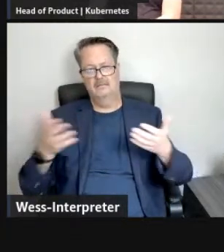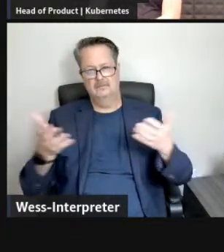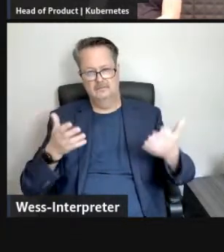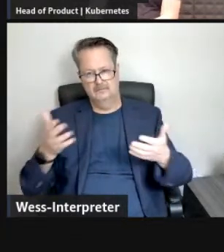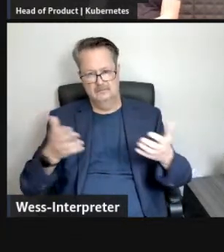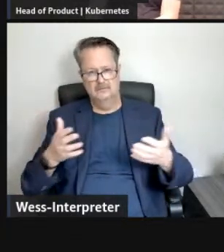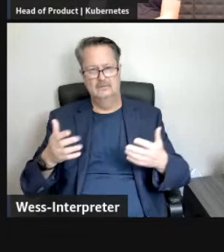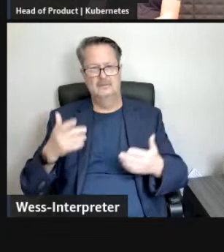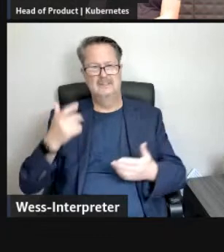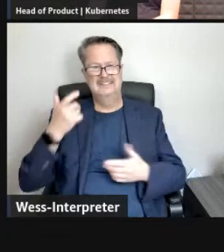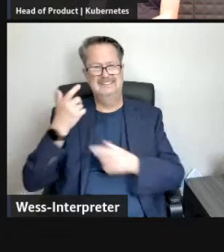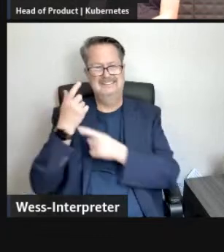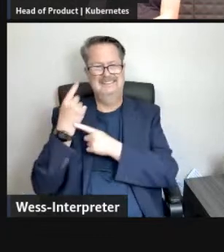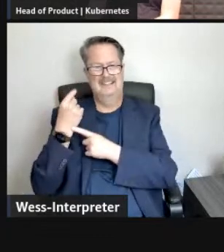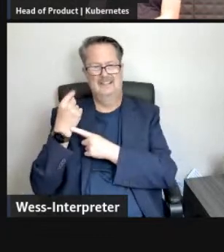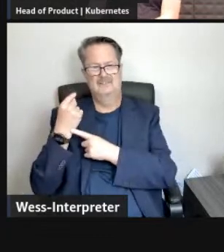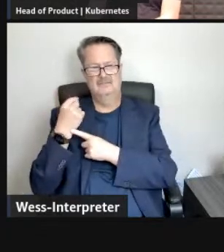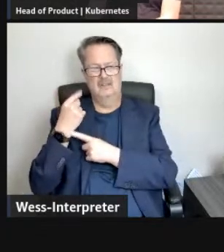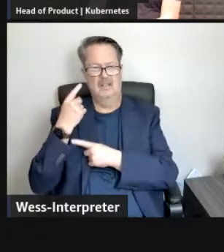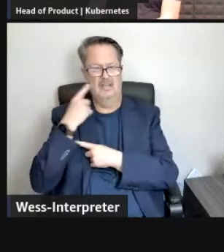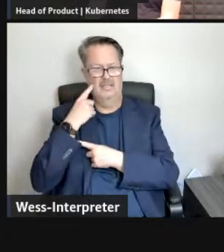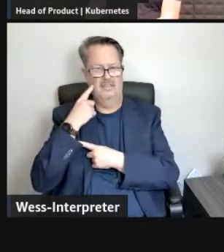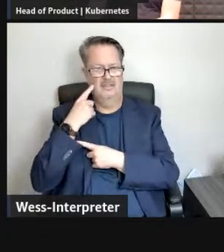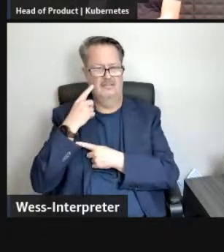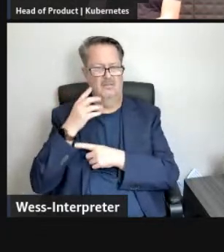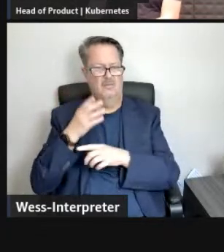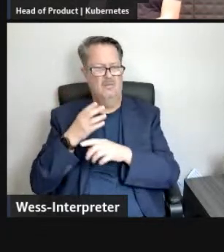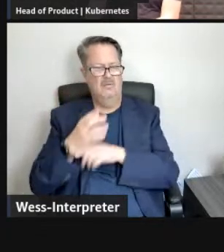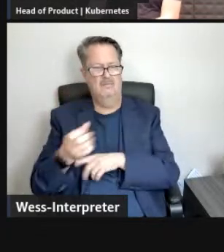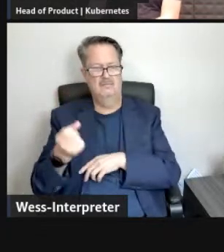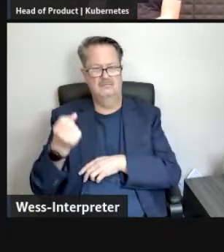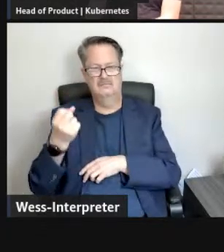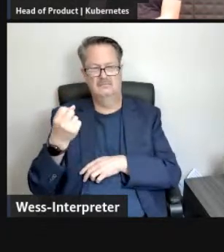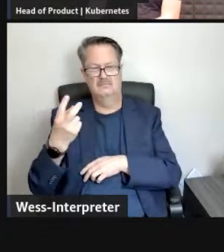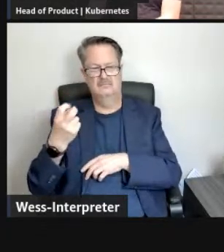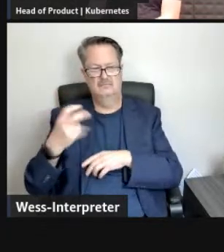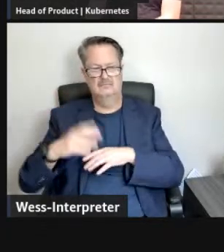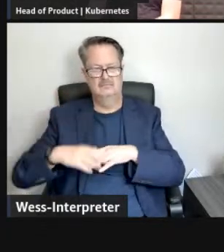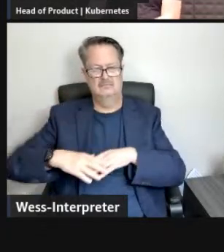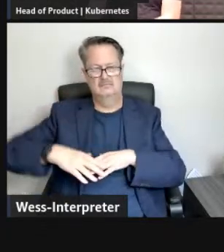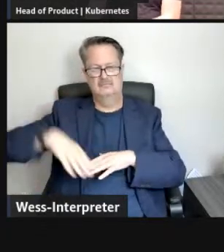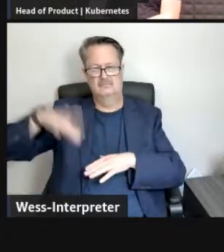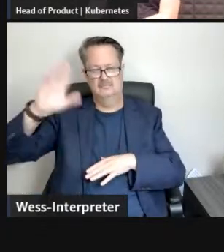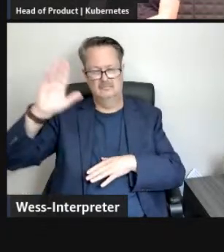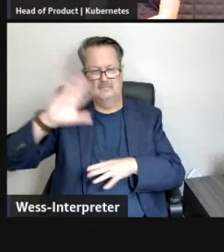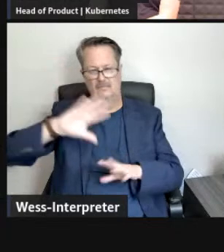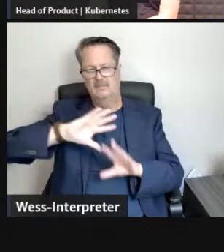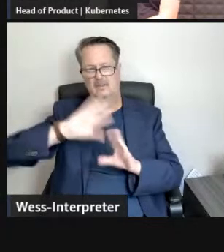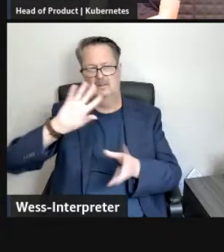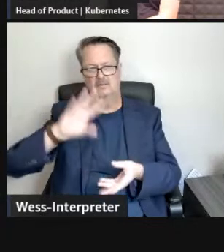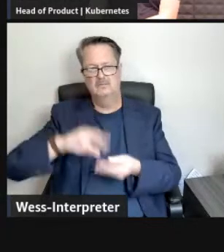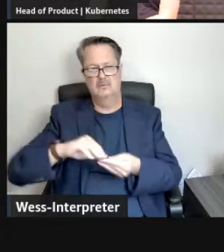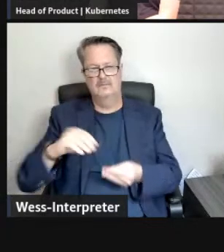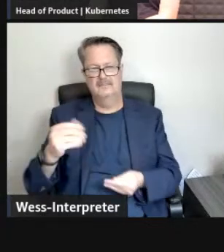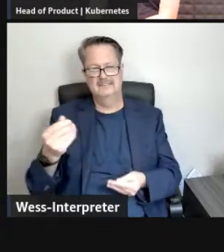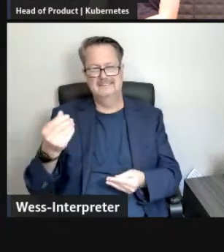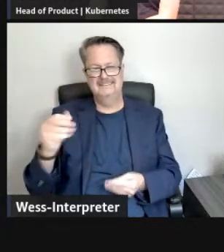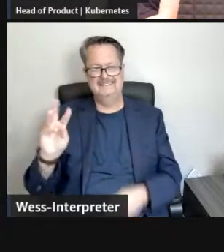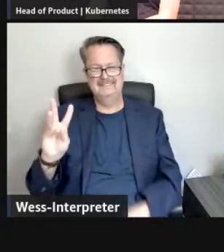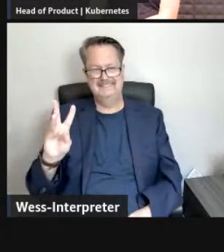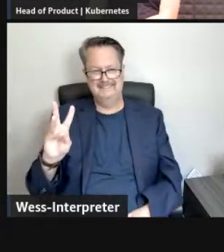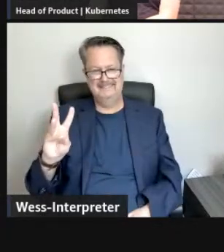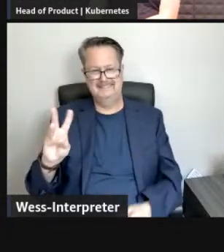launched, I think we've launched at least a dozen or more in the last year. We have a total of 16 that are generally available